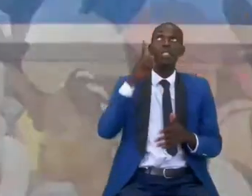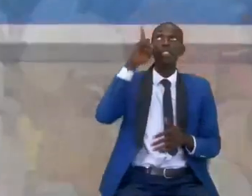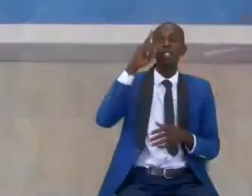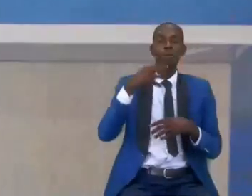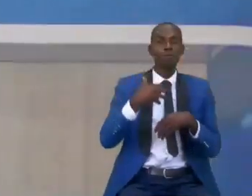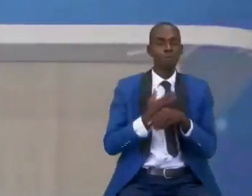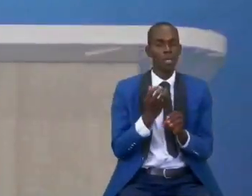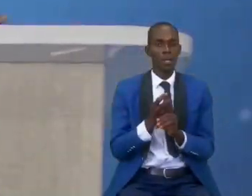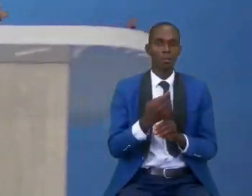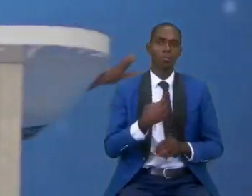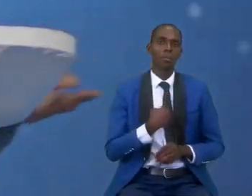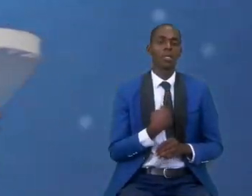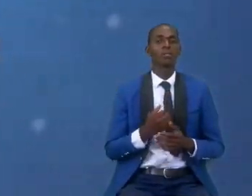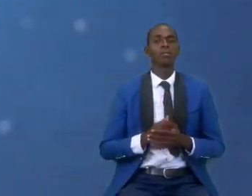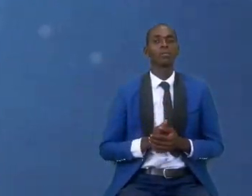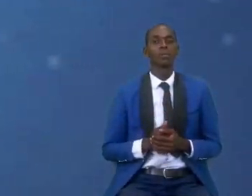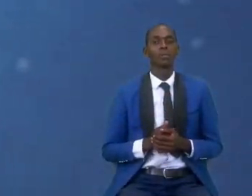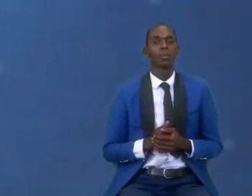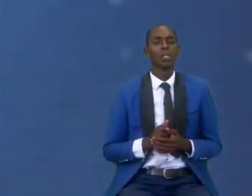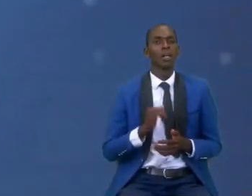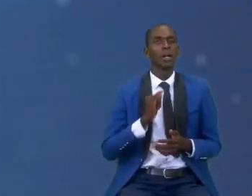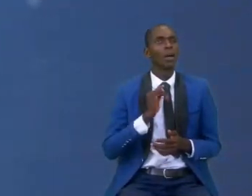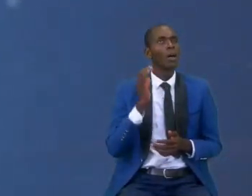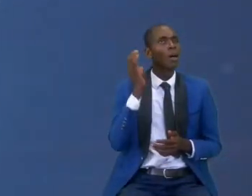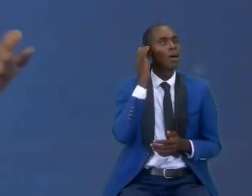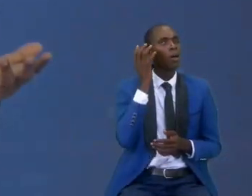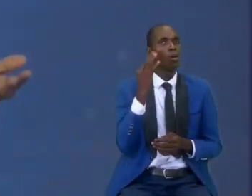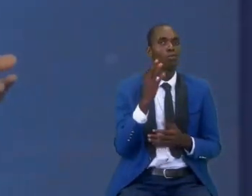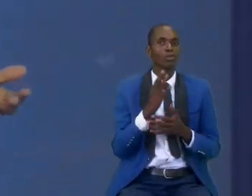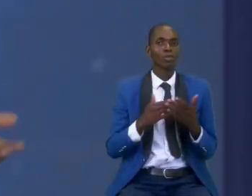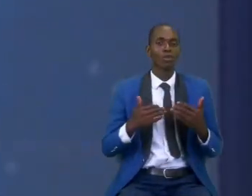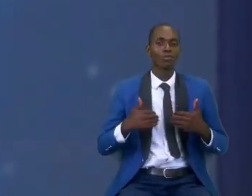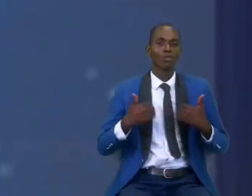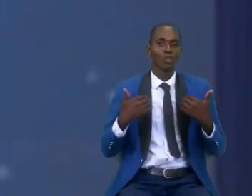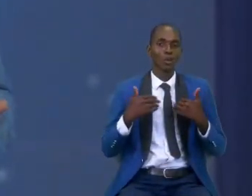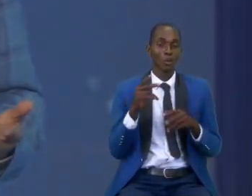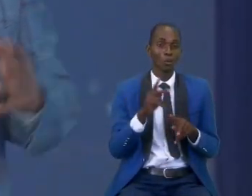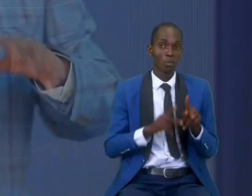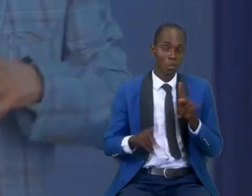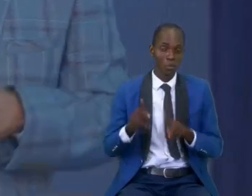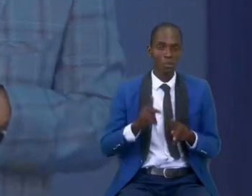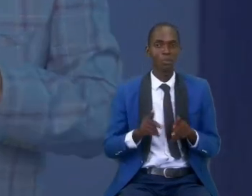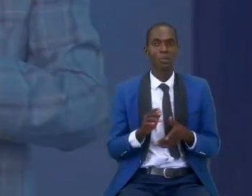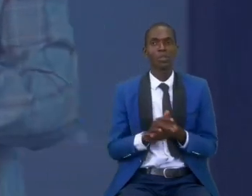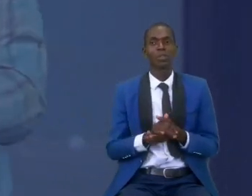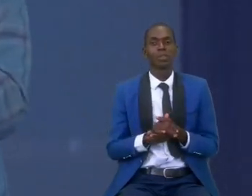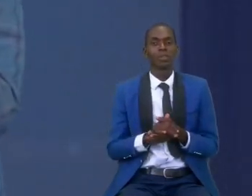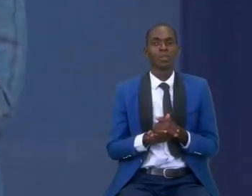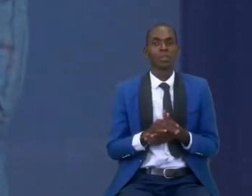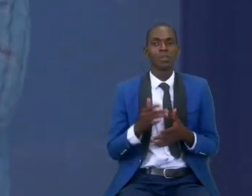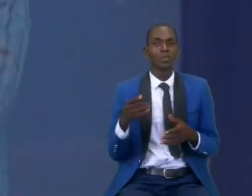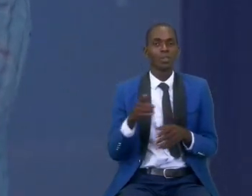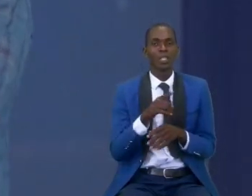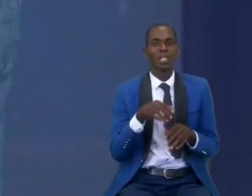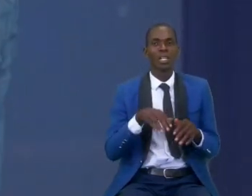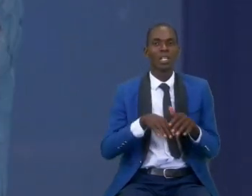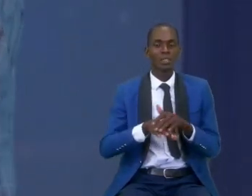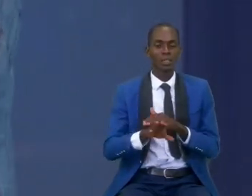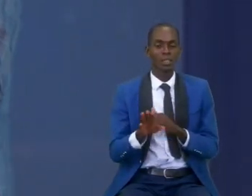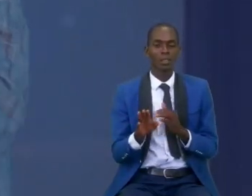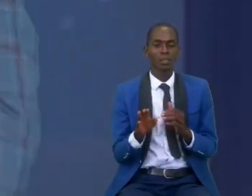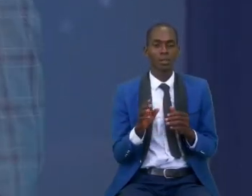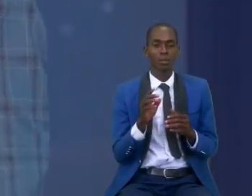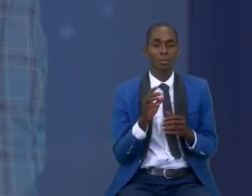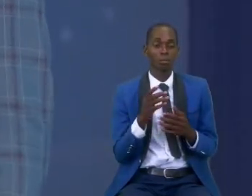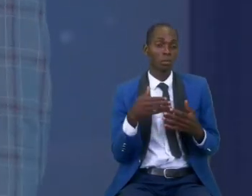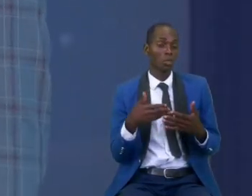young people, actually teenagers, they just entered this class. And this teacher was new to them, and they